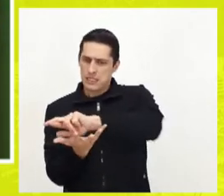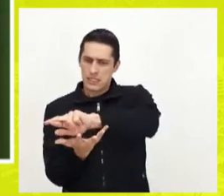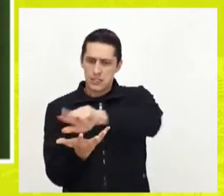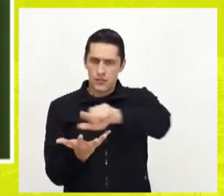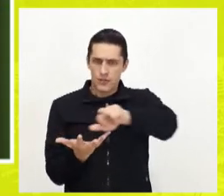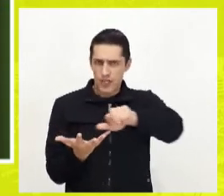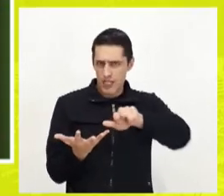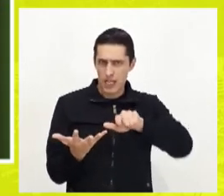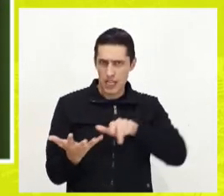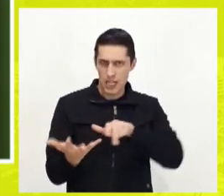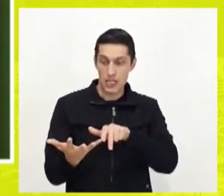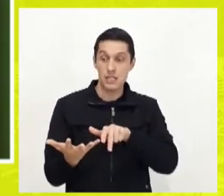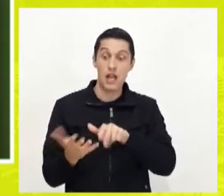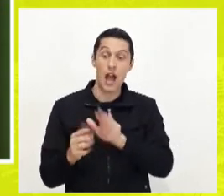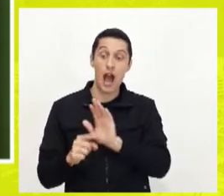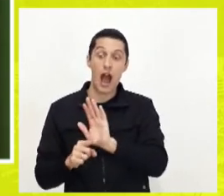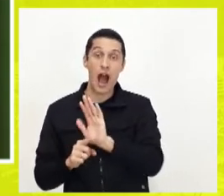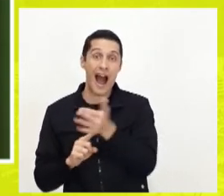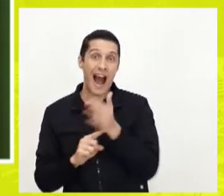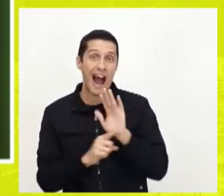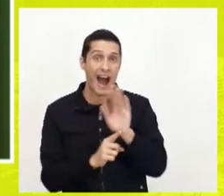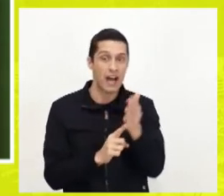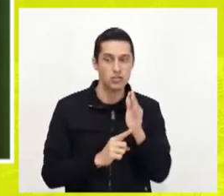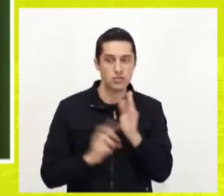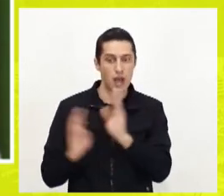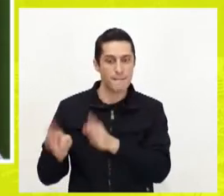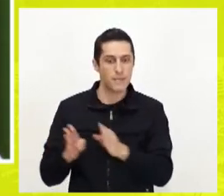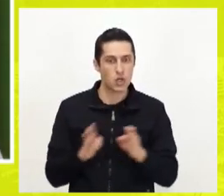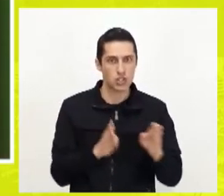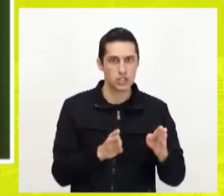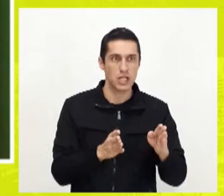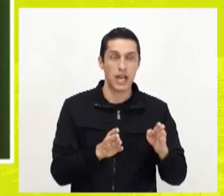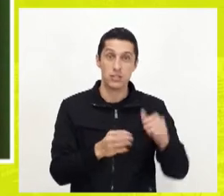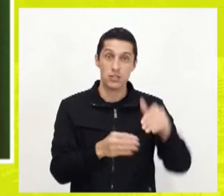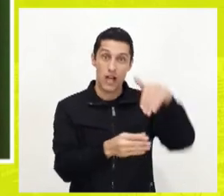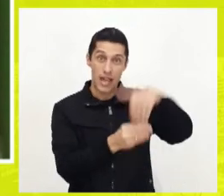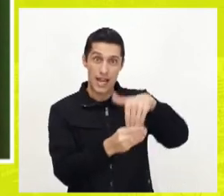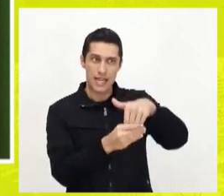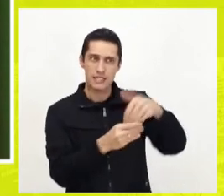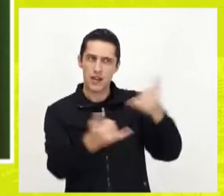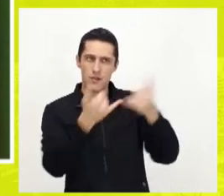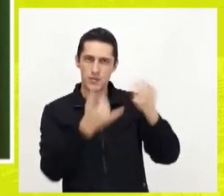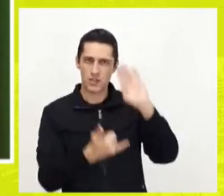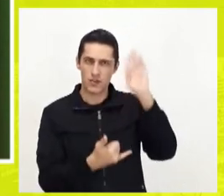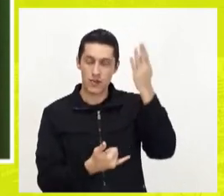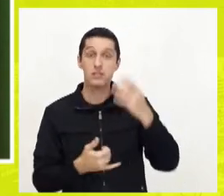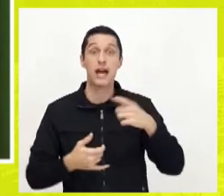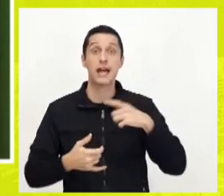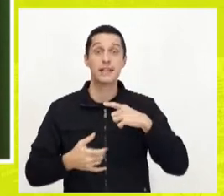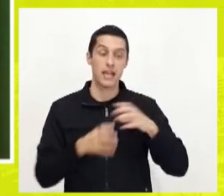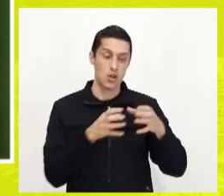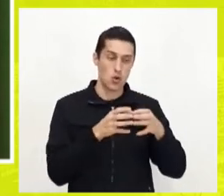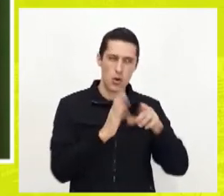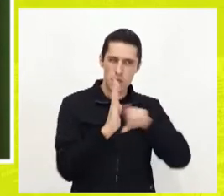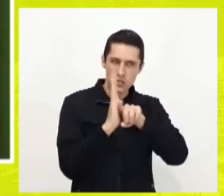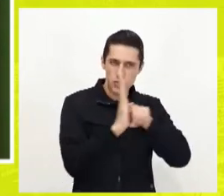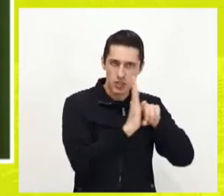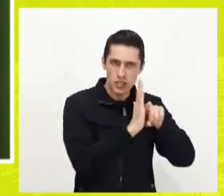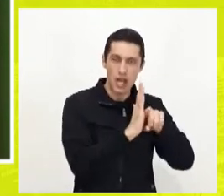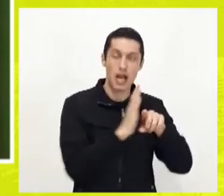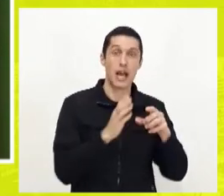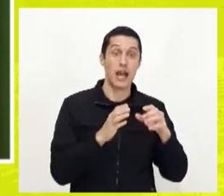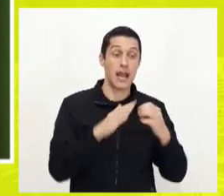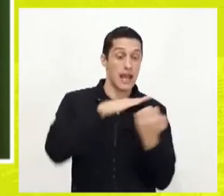process against electoral misinformation there's not just uh fact checkers or agencies but other